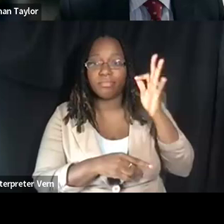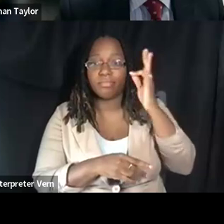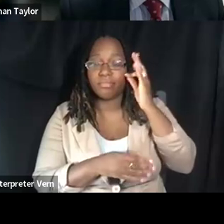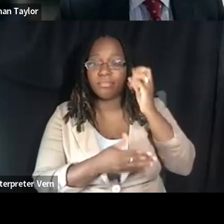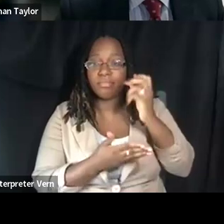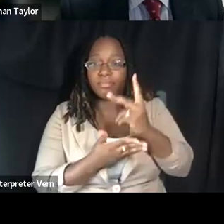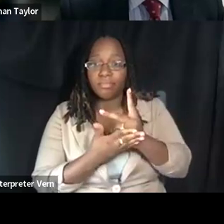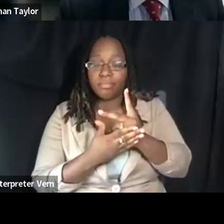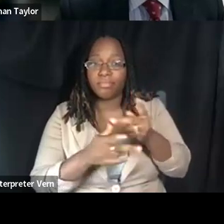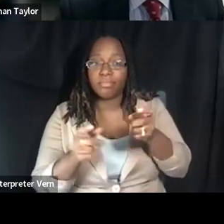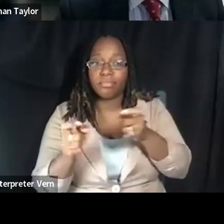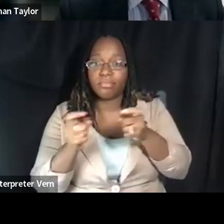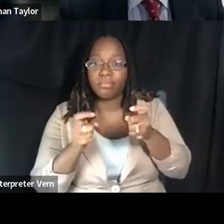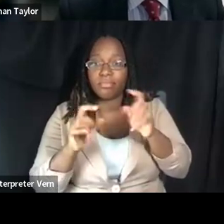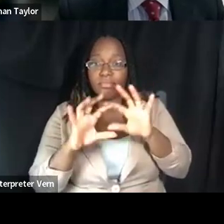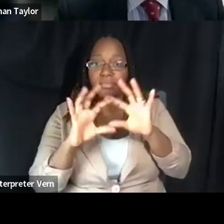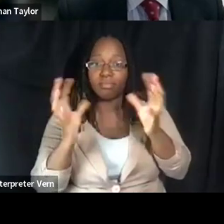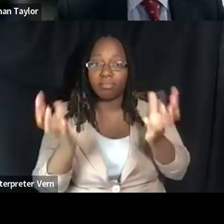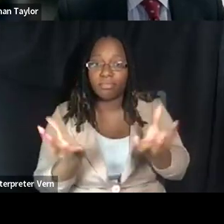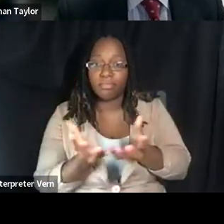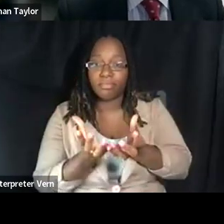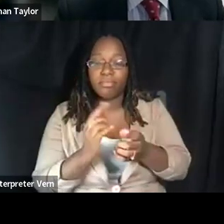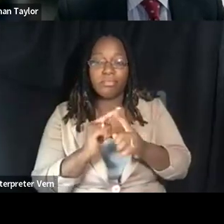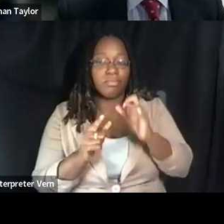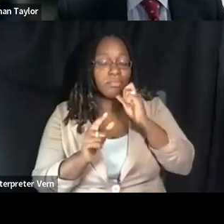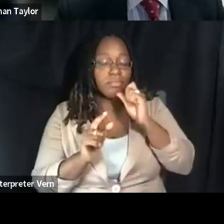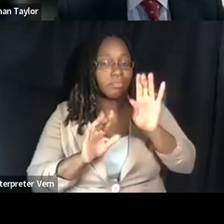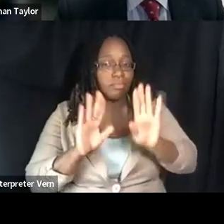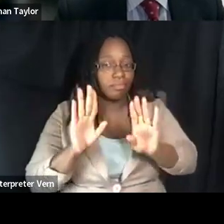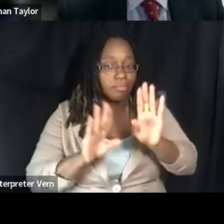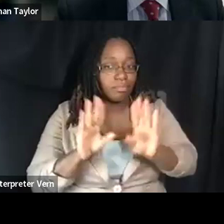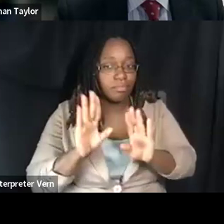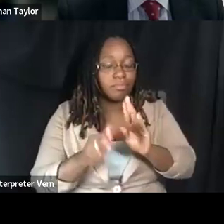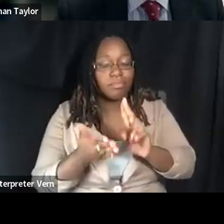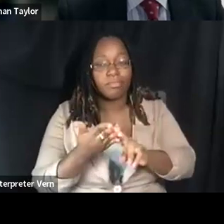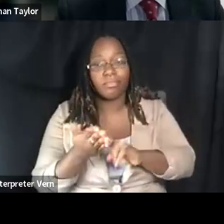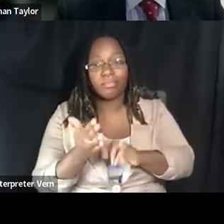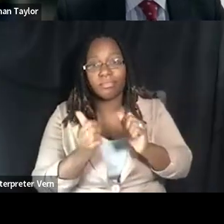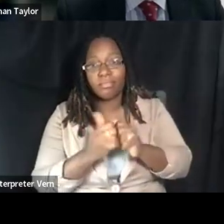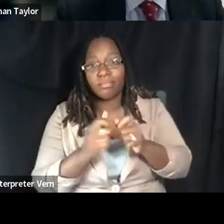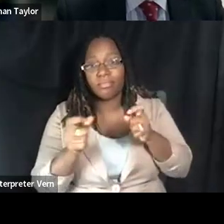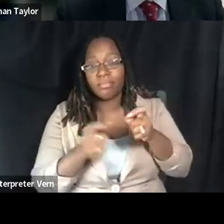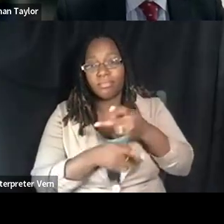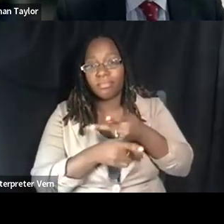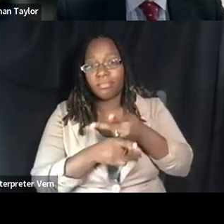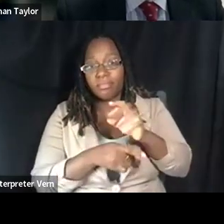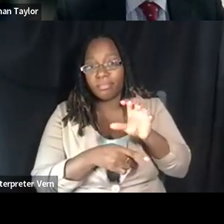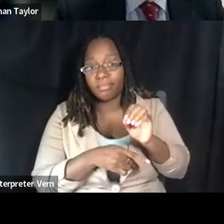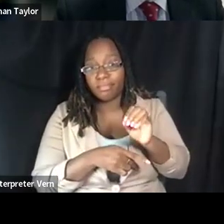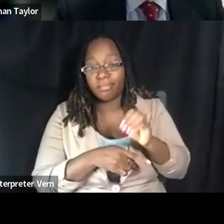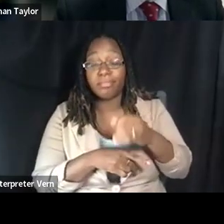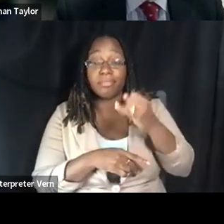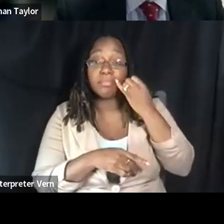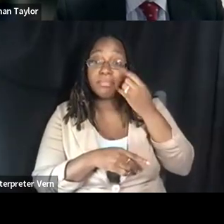manage globally, but they don't bid out and contract with managed care companies. So if you were to go into another